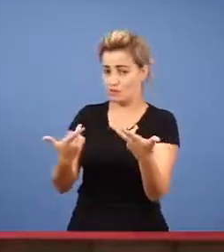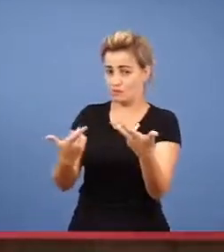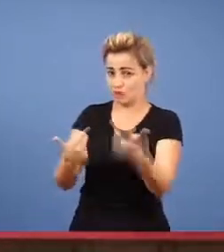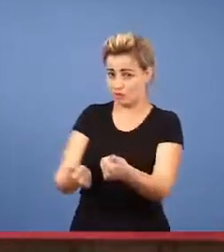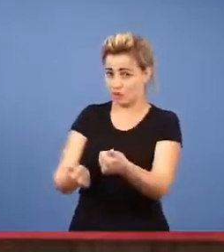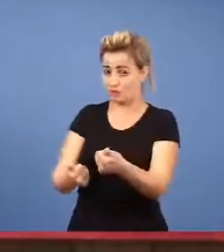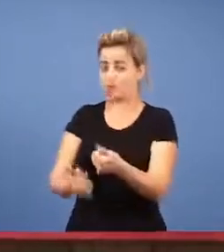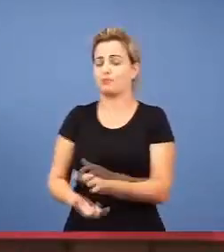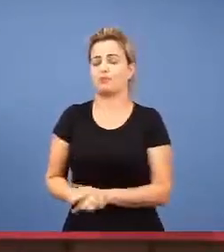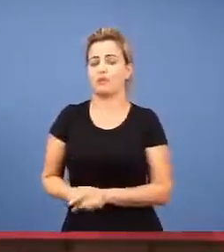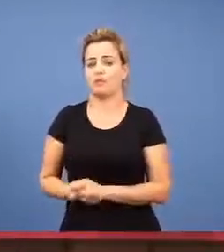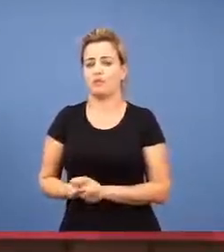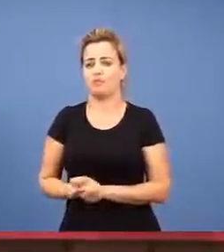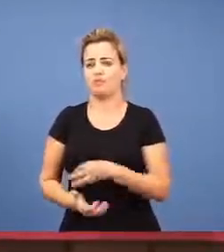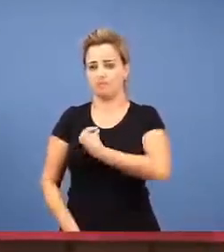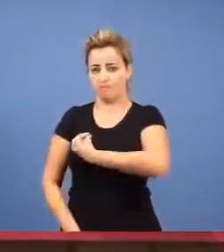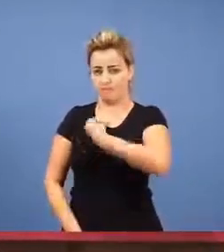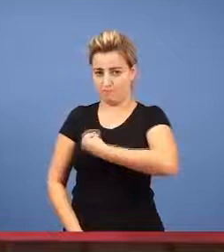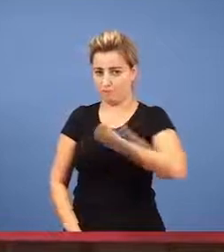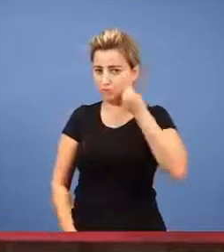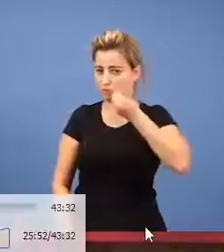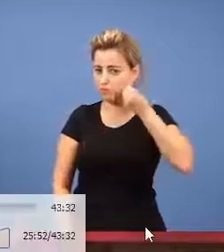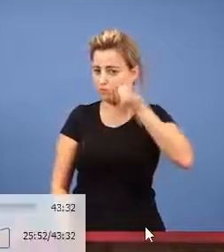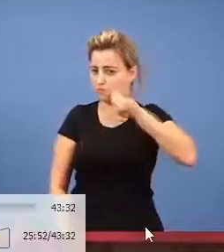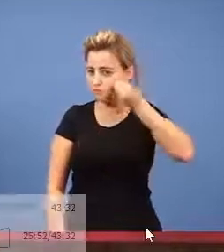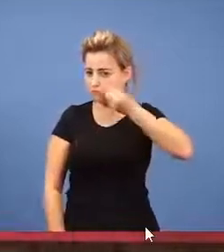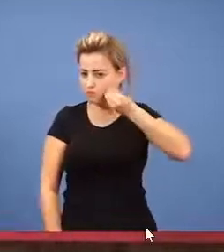We had a couple of days ago.